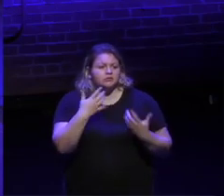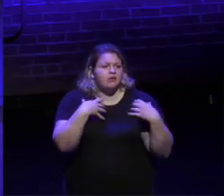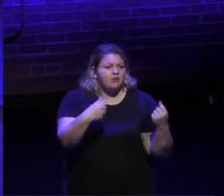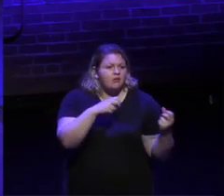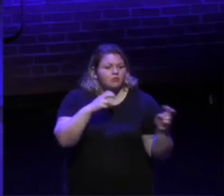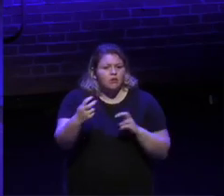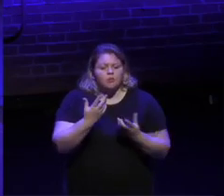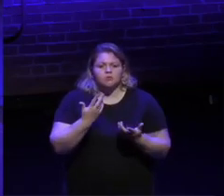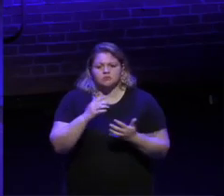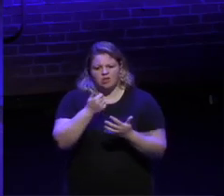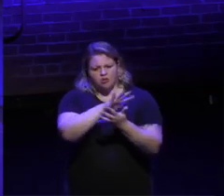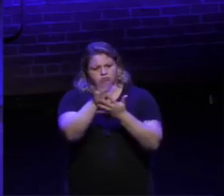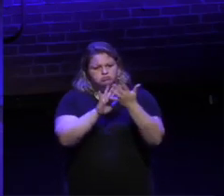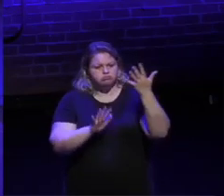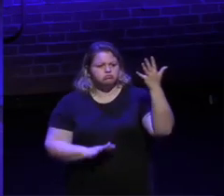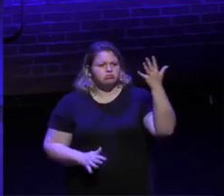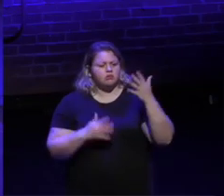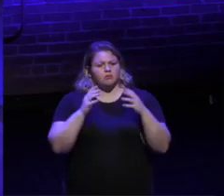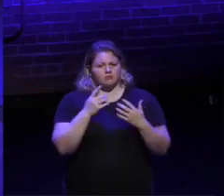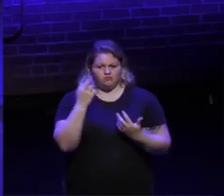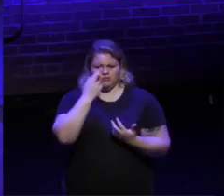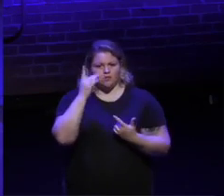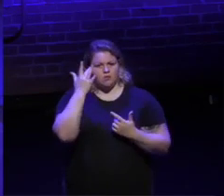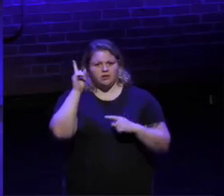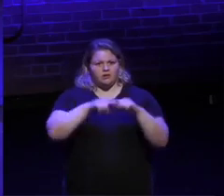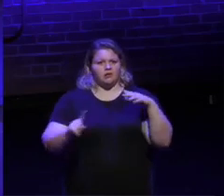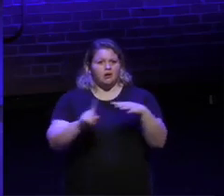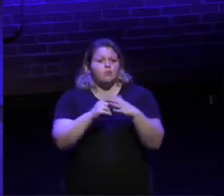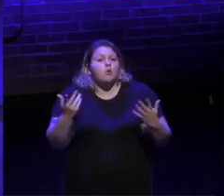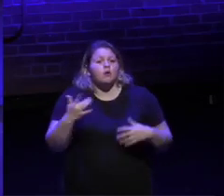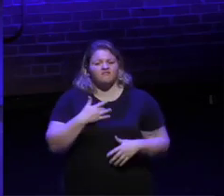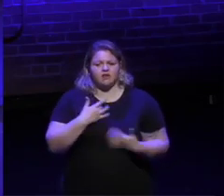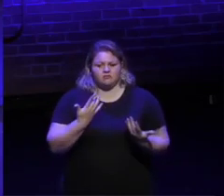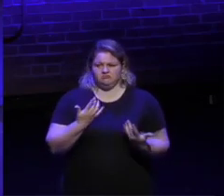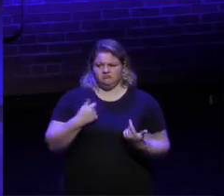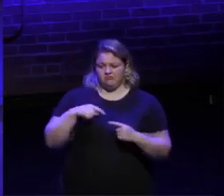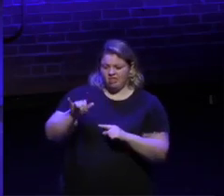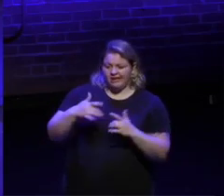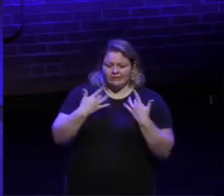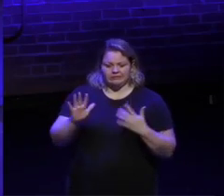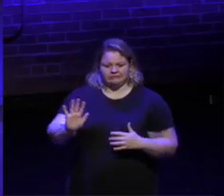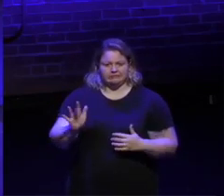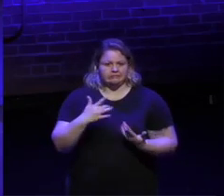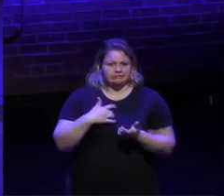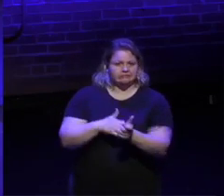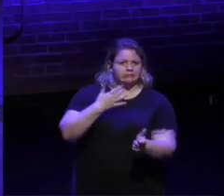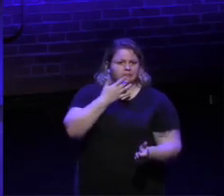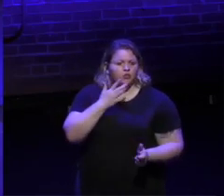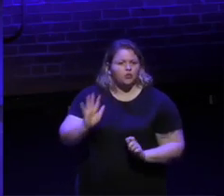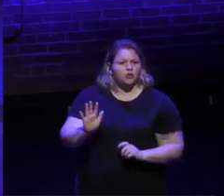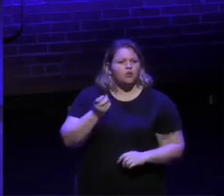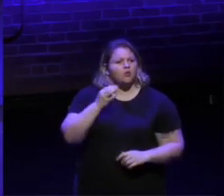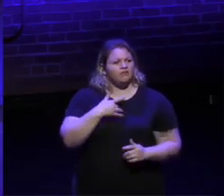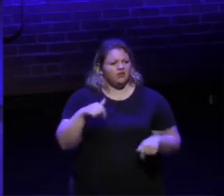or dependent care support, or they did not feel welcome for one reason or another. Or did not feel that events